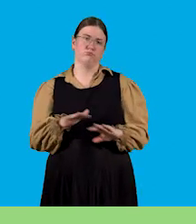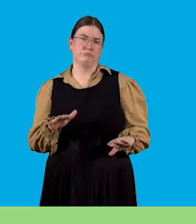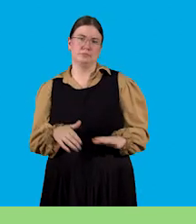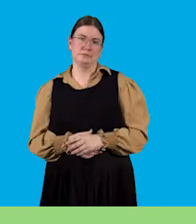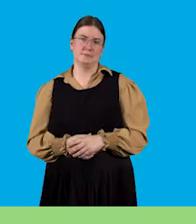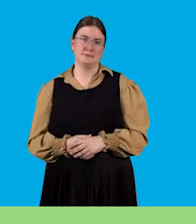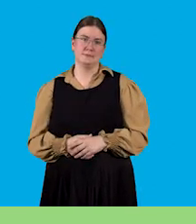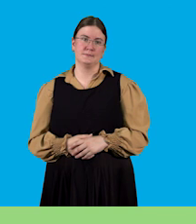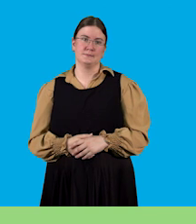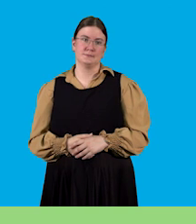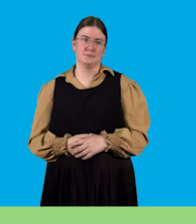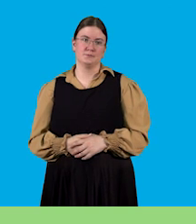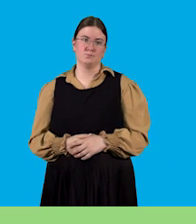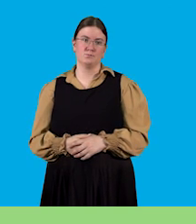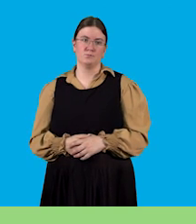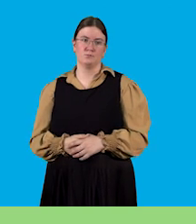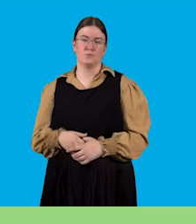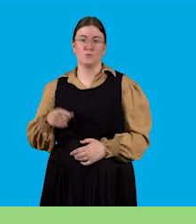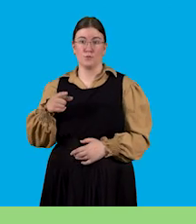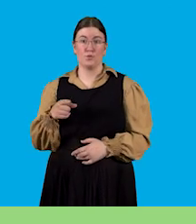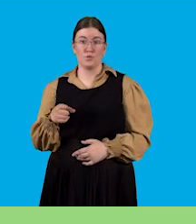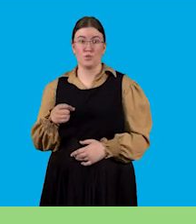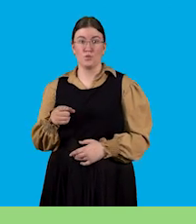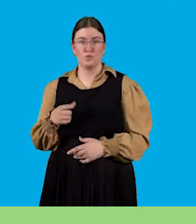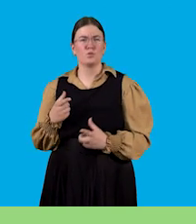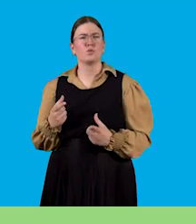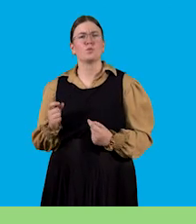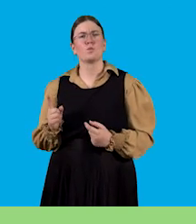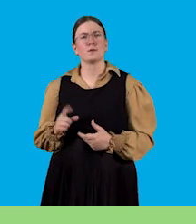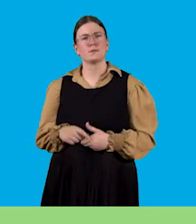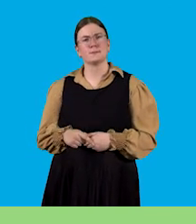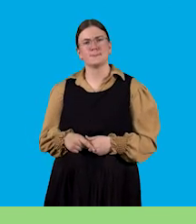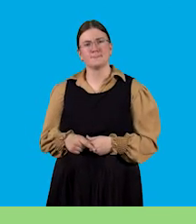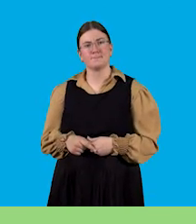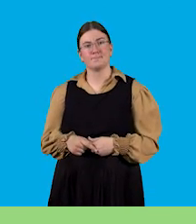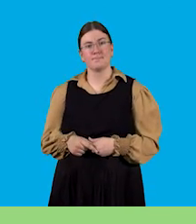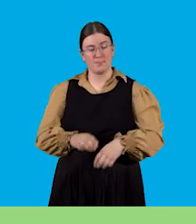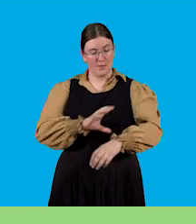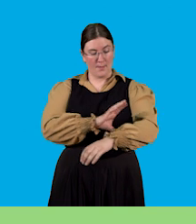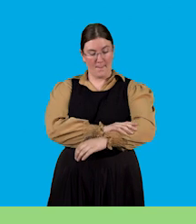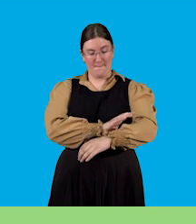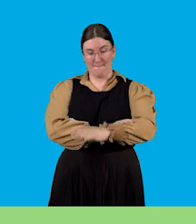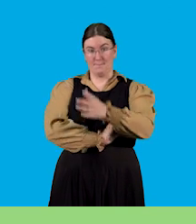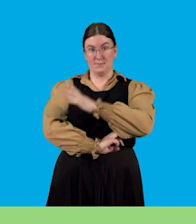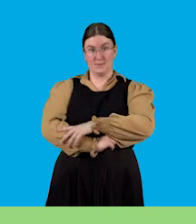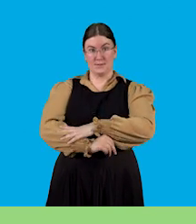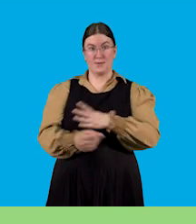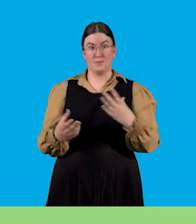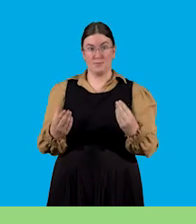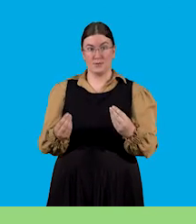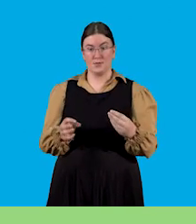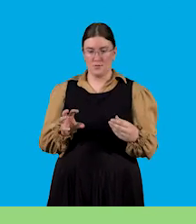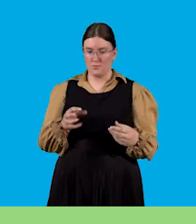not. And how will you respond to this situation? The muscles in your arms will keep